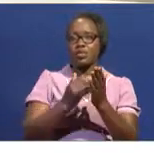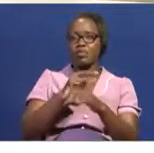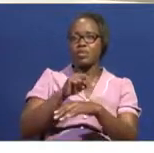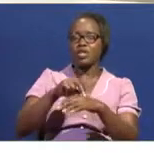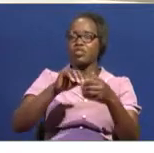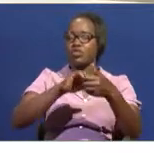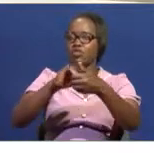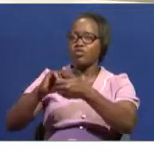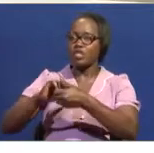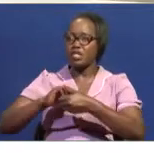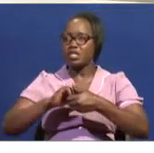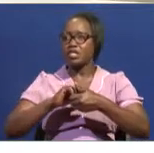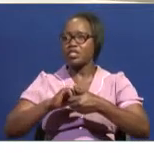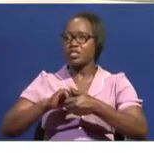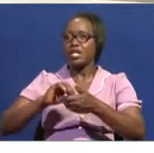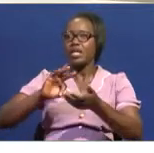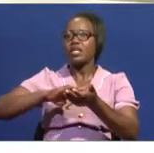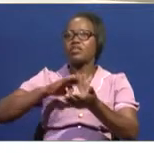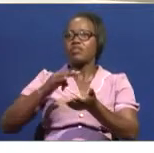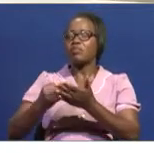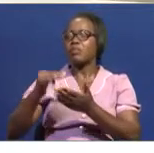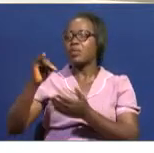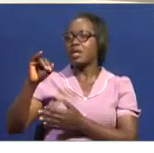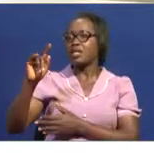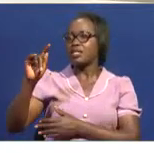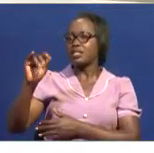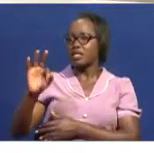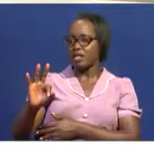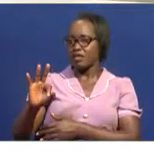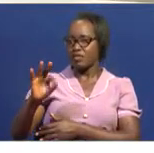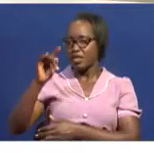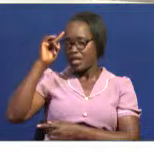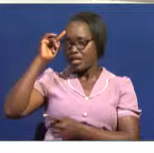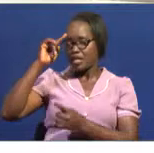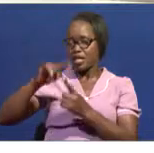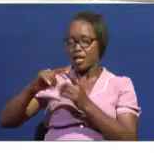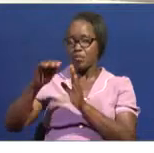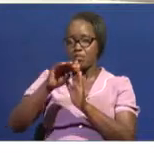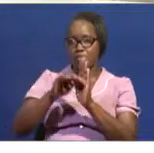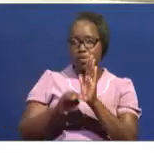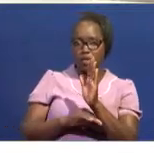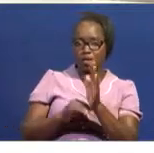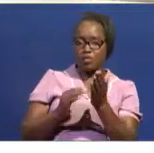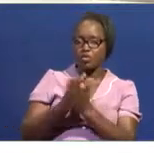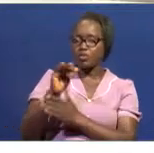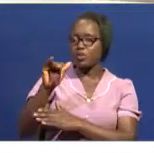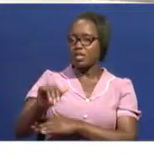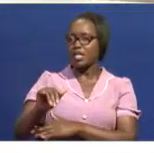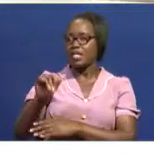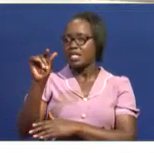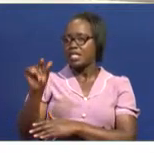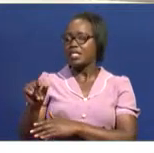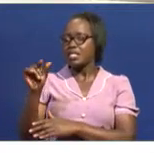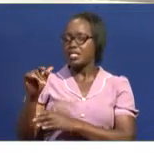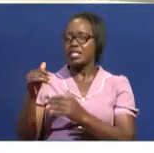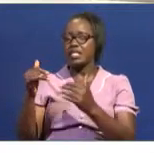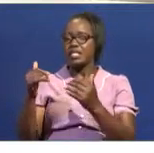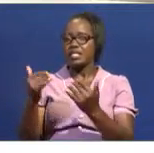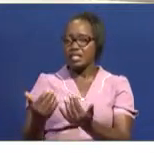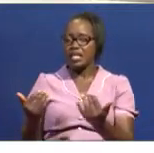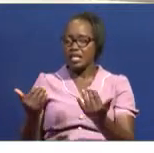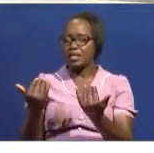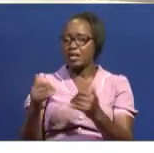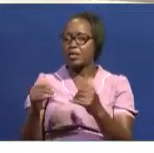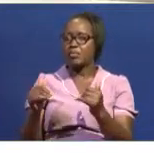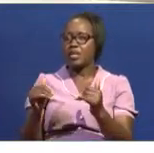National Federation and funded by the ITF. So the main aim of that program is to make sure that every child can play tennis. We introduce